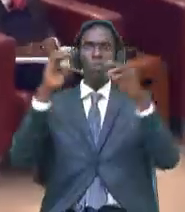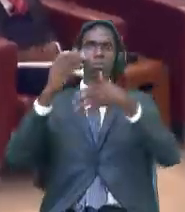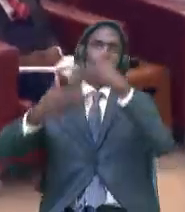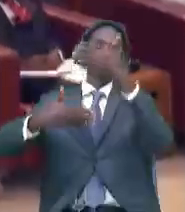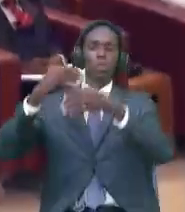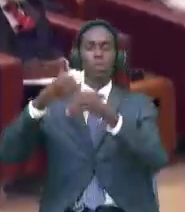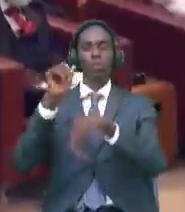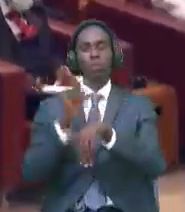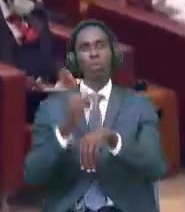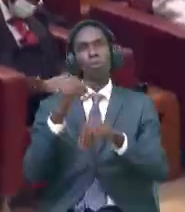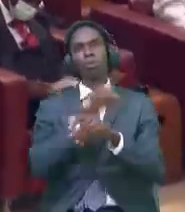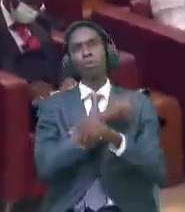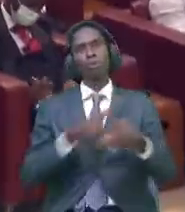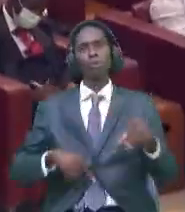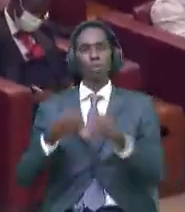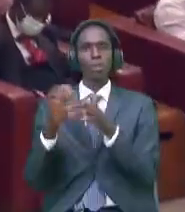at